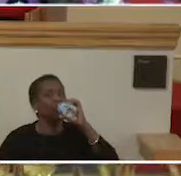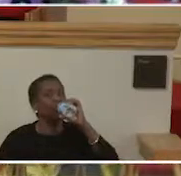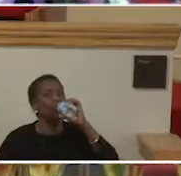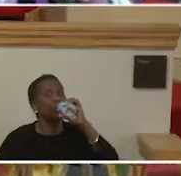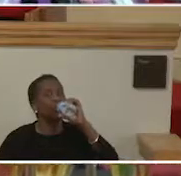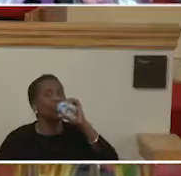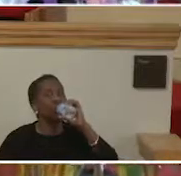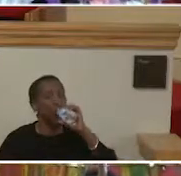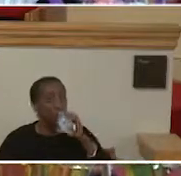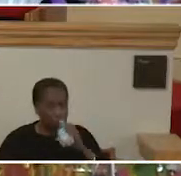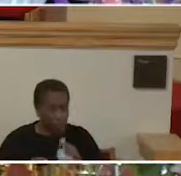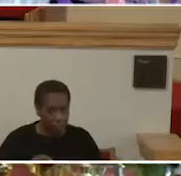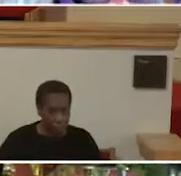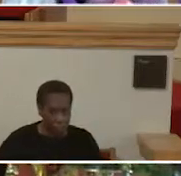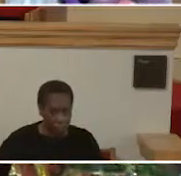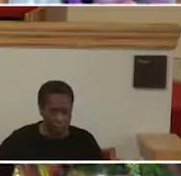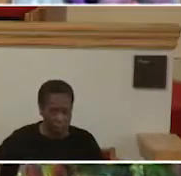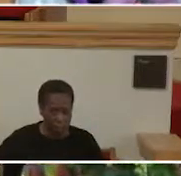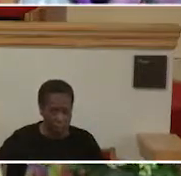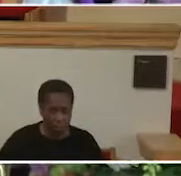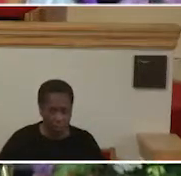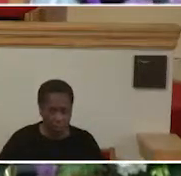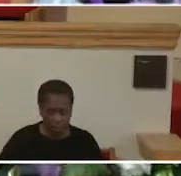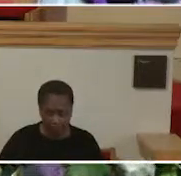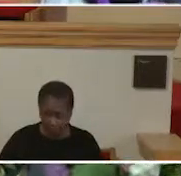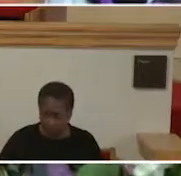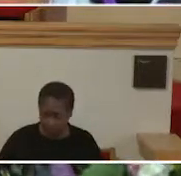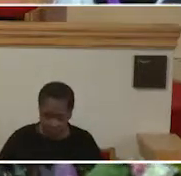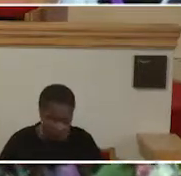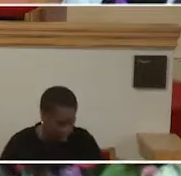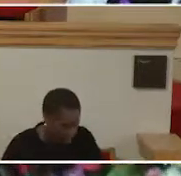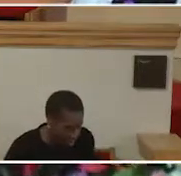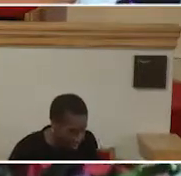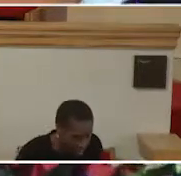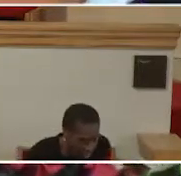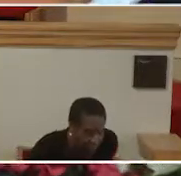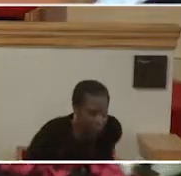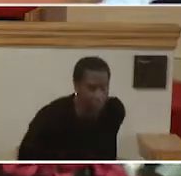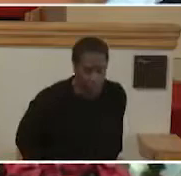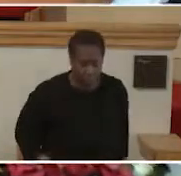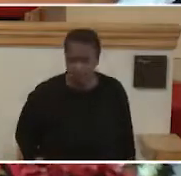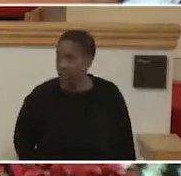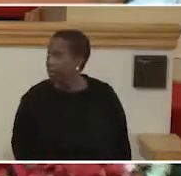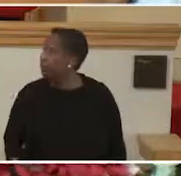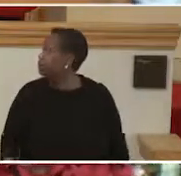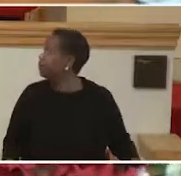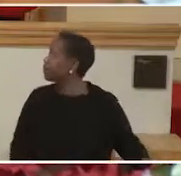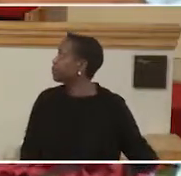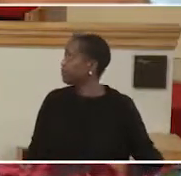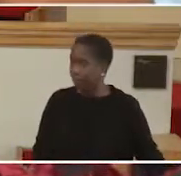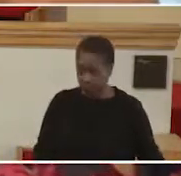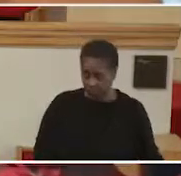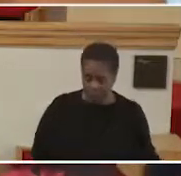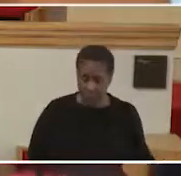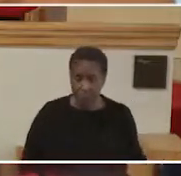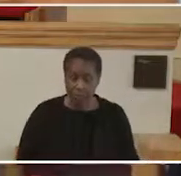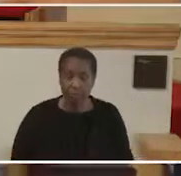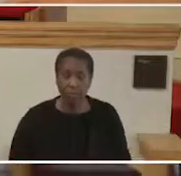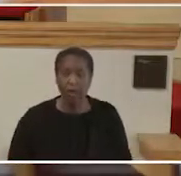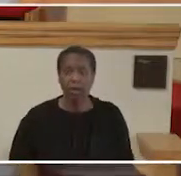don't hear me. Glory. I think I'll just say it again. Glory to the